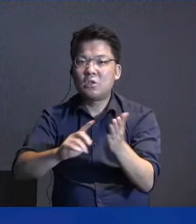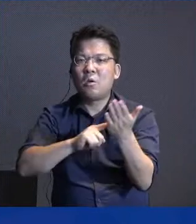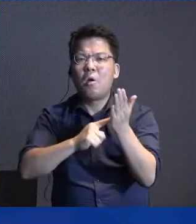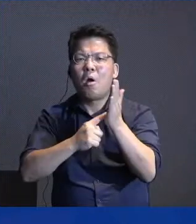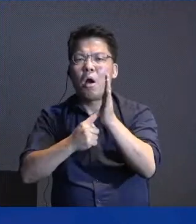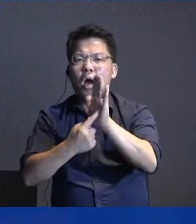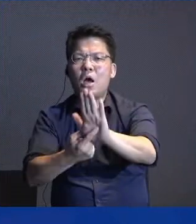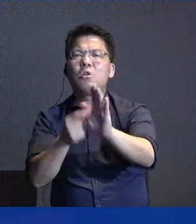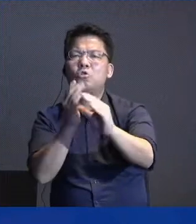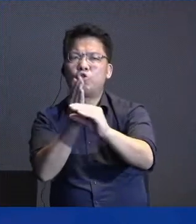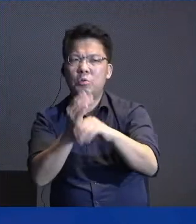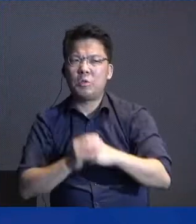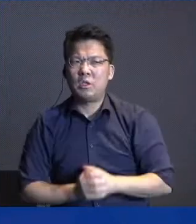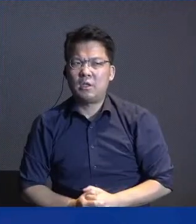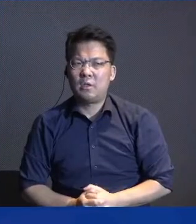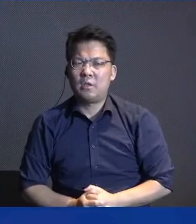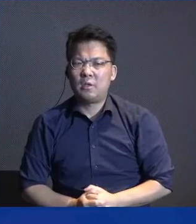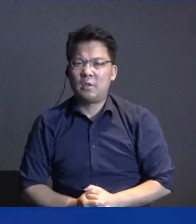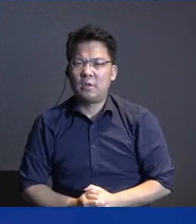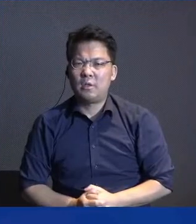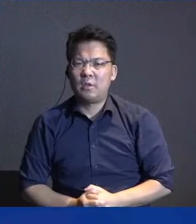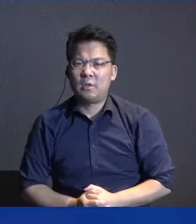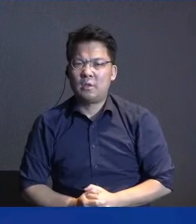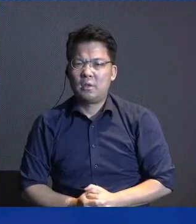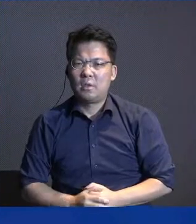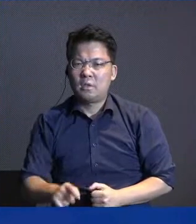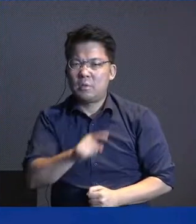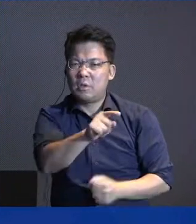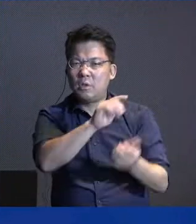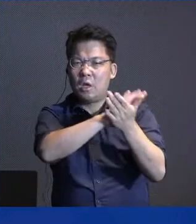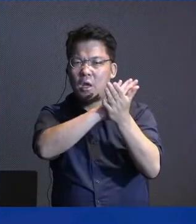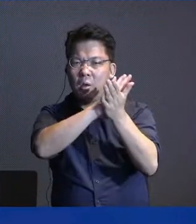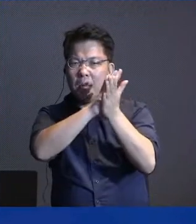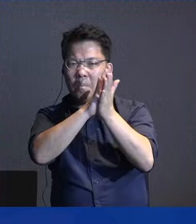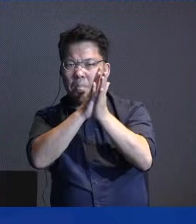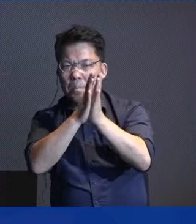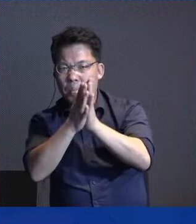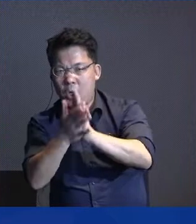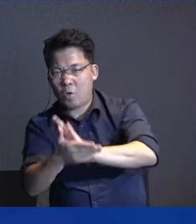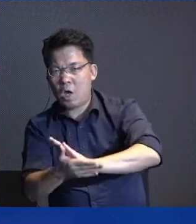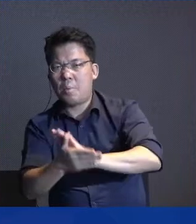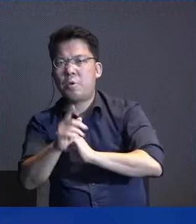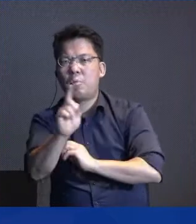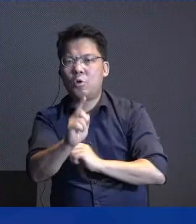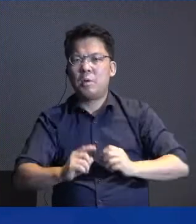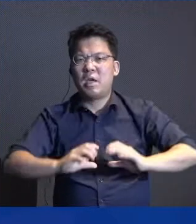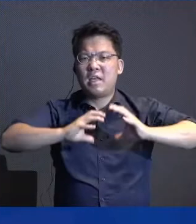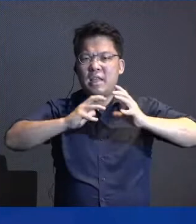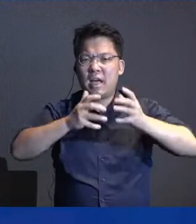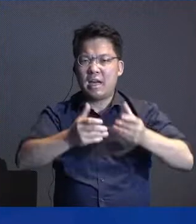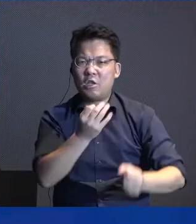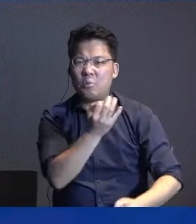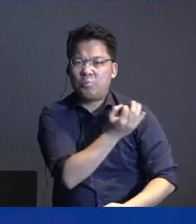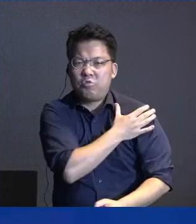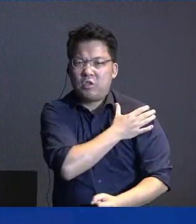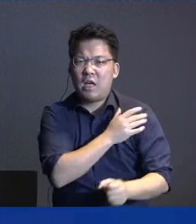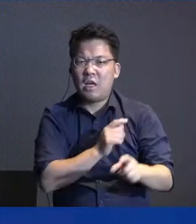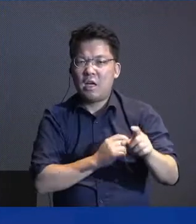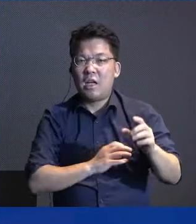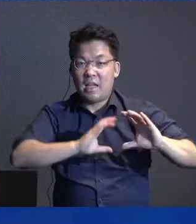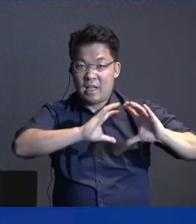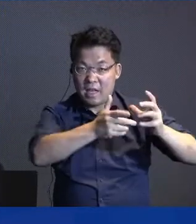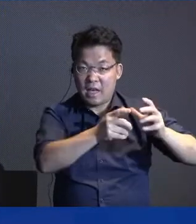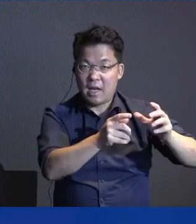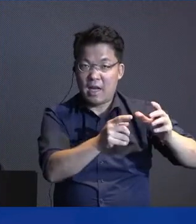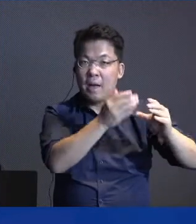mostly affects lower and middle income countries. Rough statistics, 1 out of every